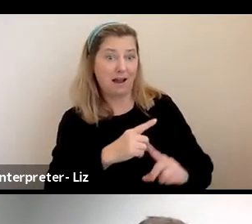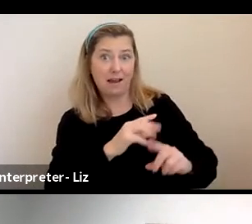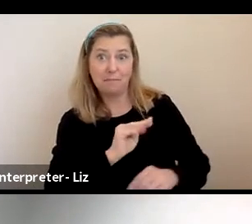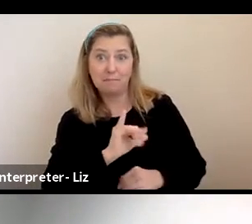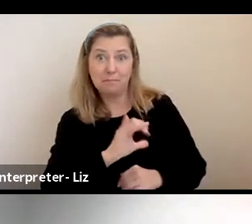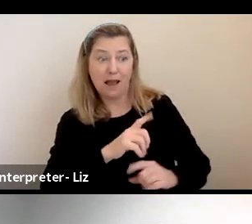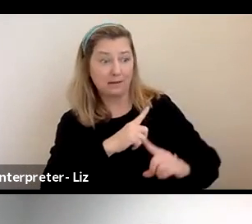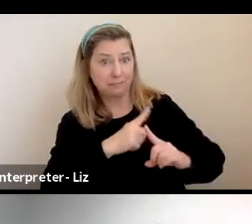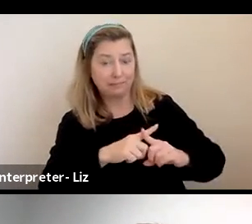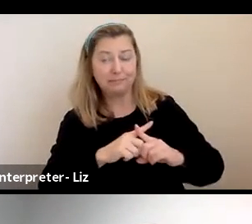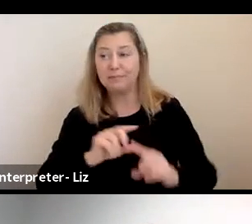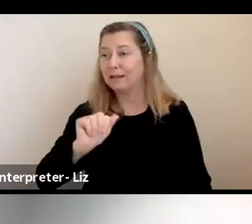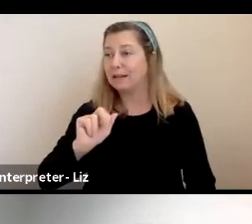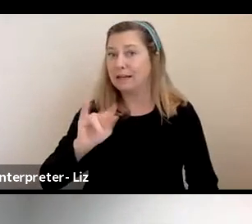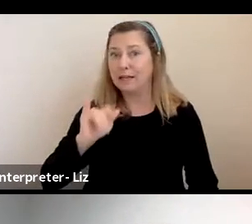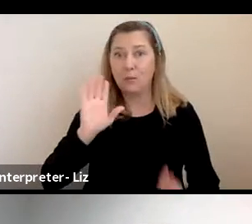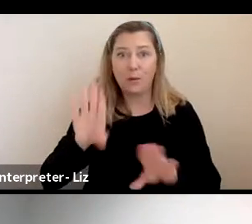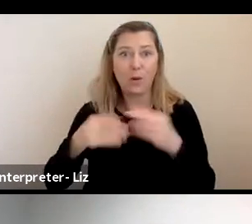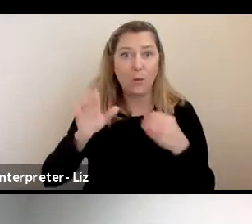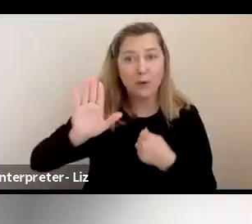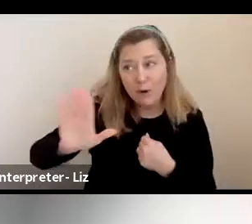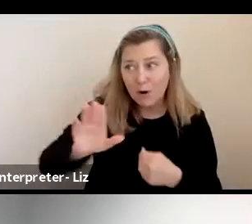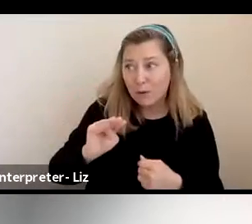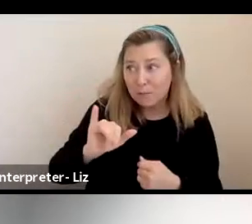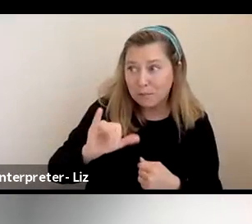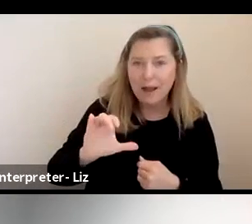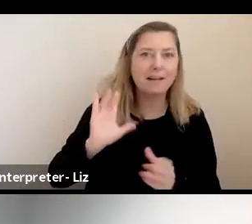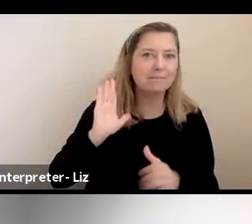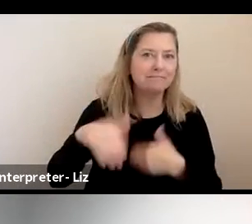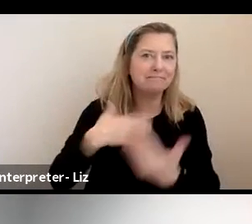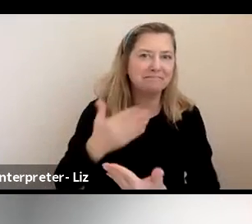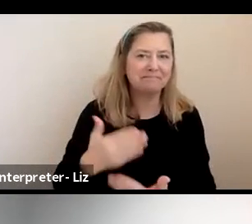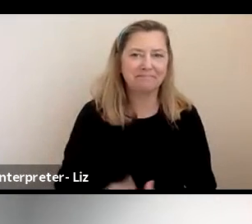to unmute herself and we'll get moving.